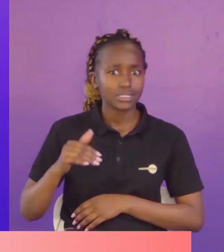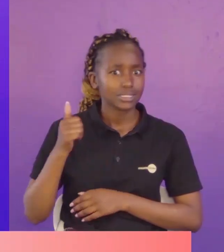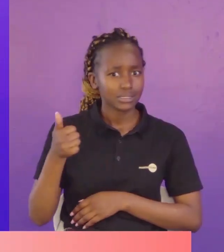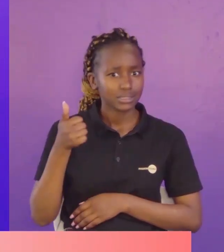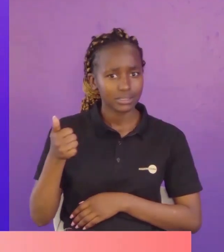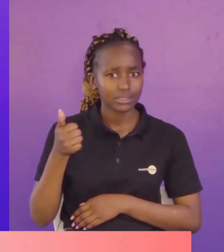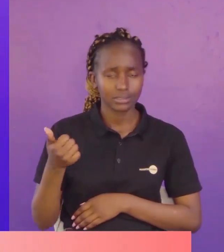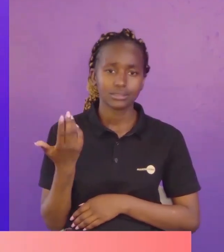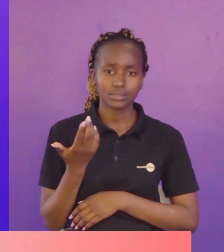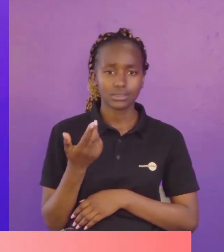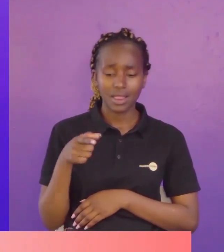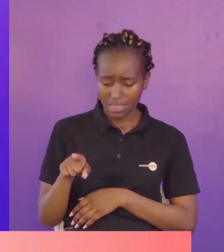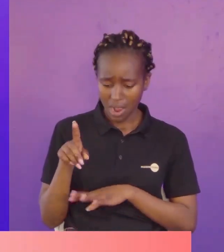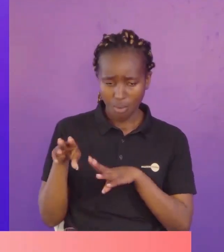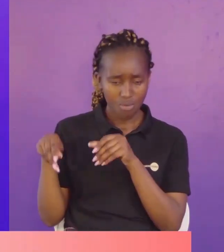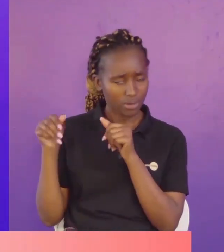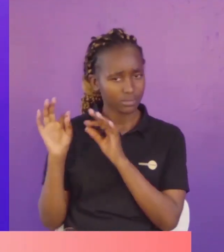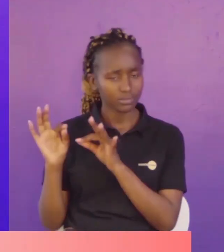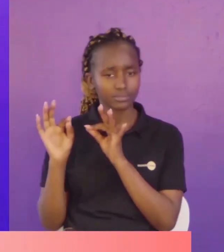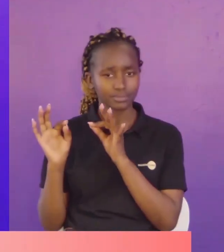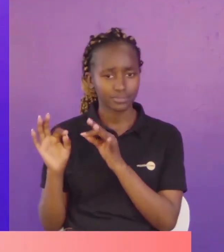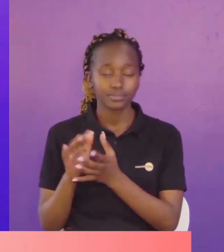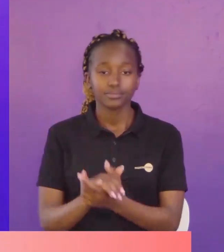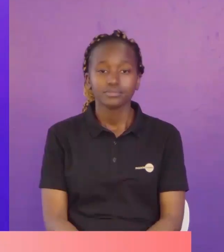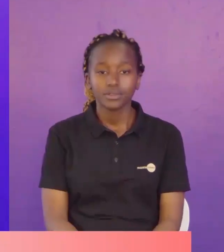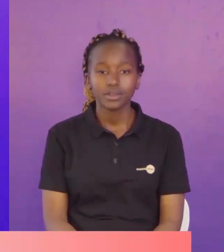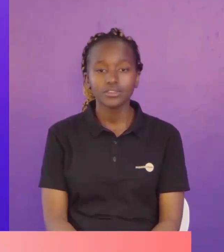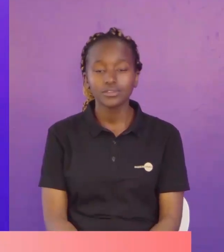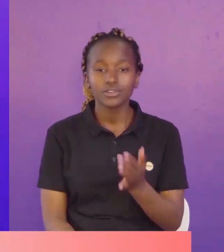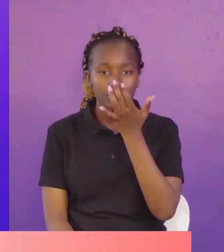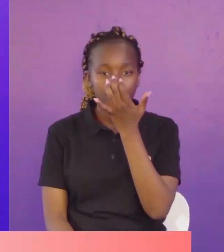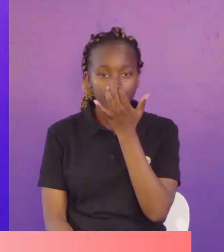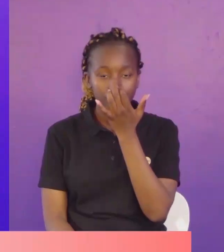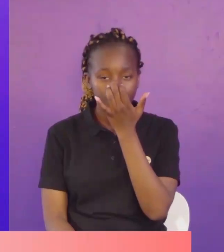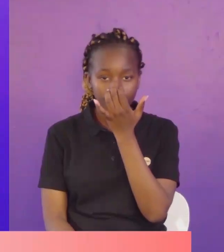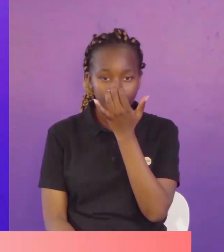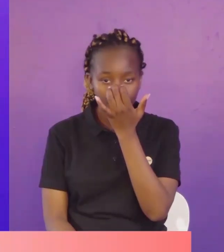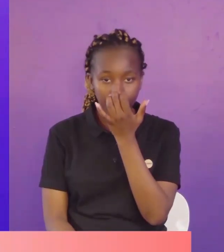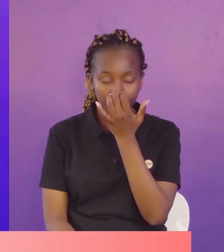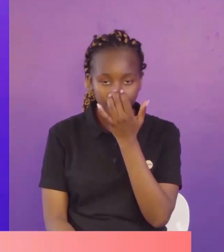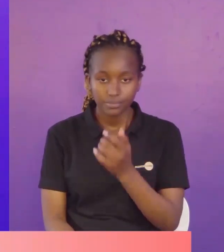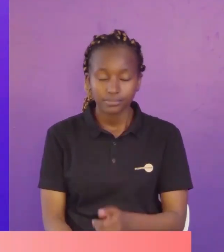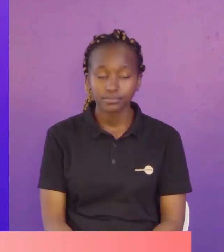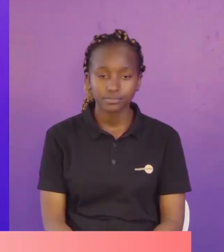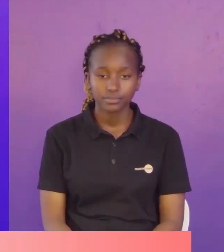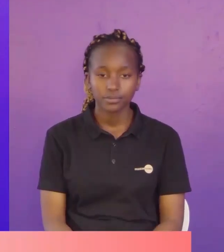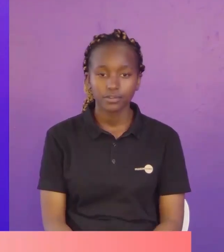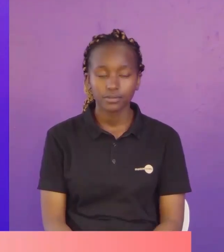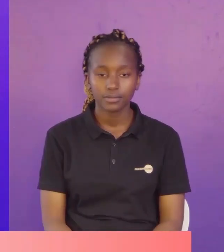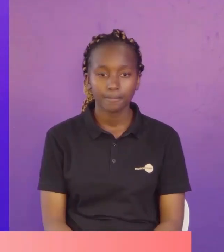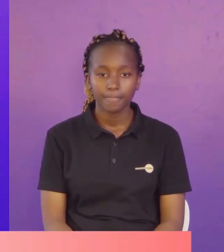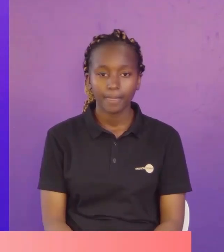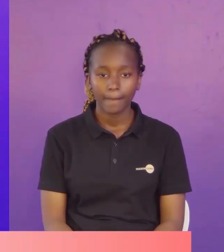but you could see they are even ahead of us. But I think the players